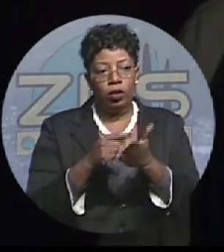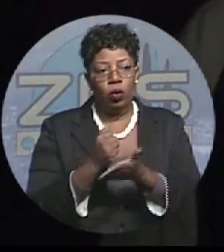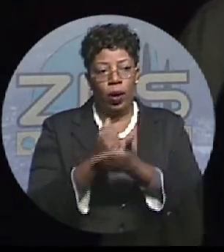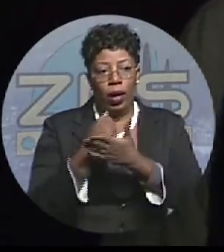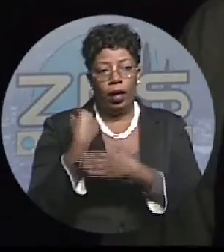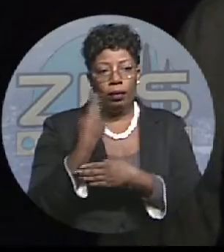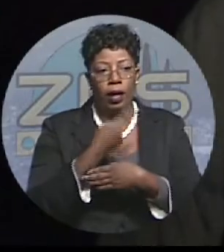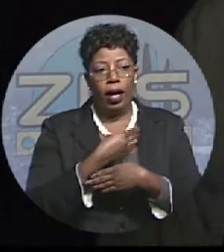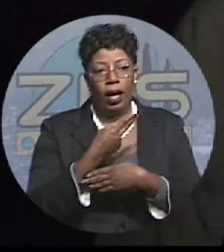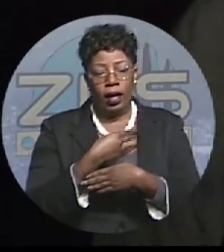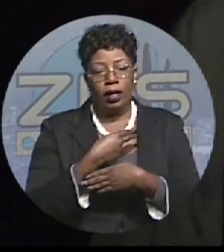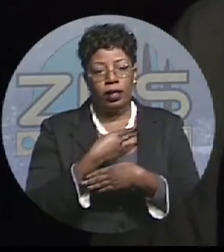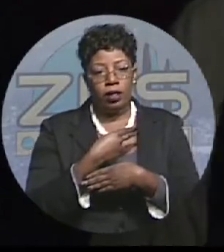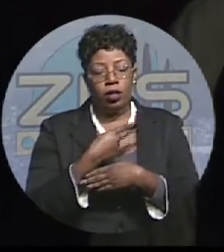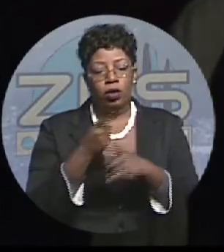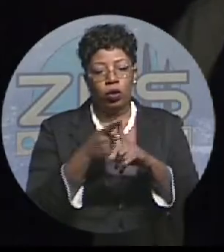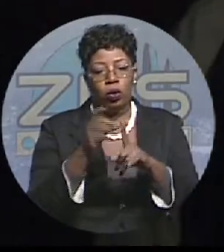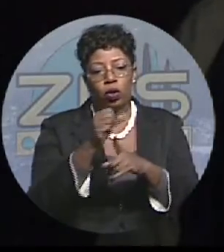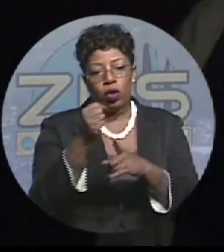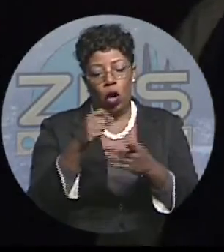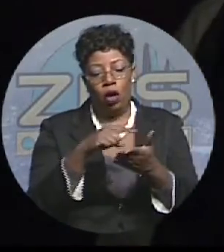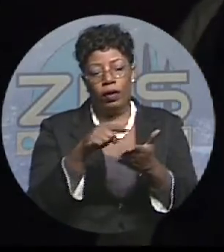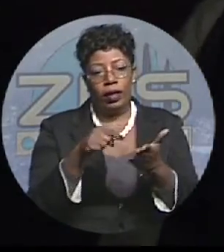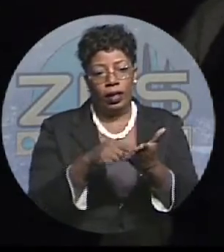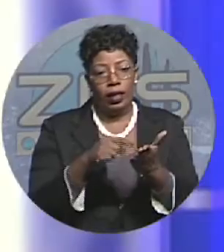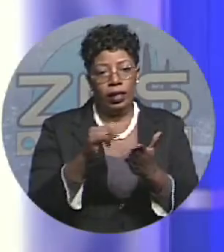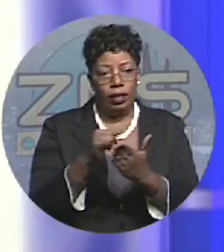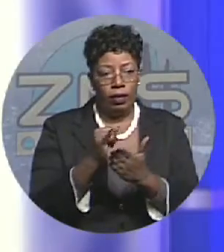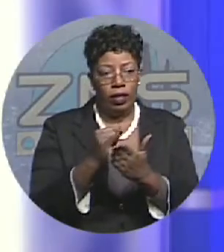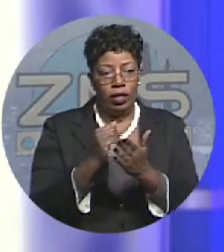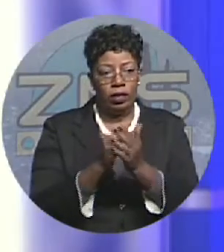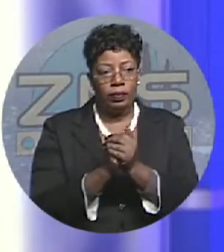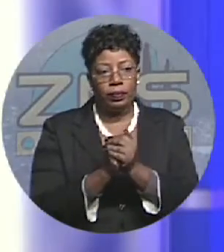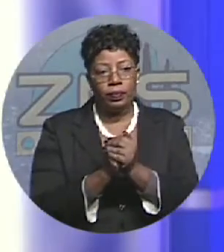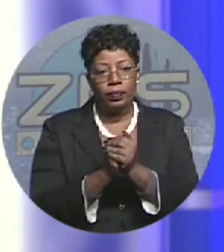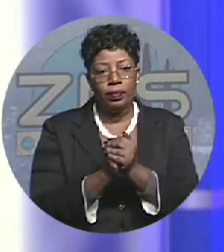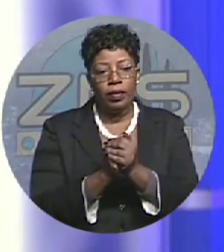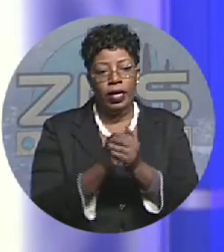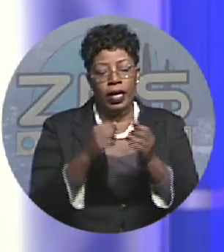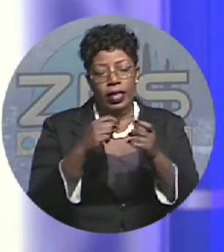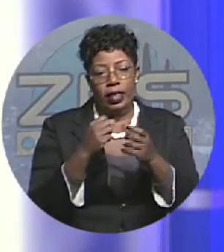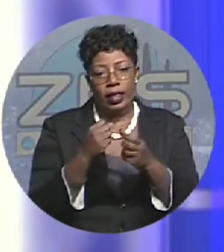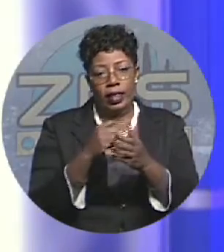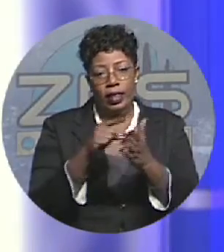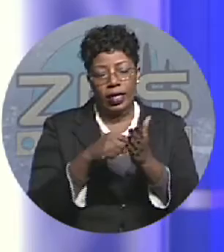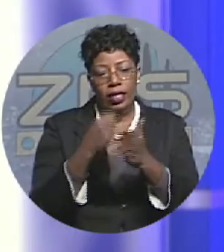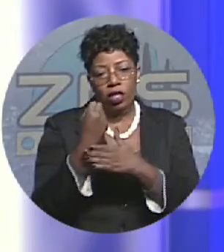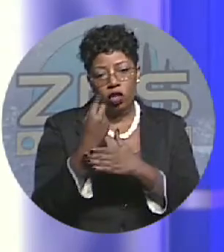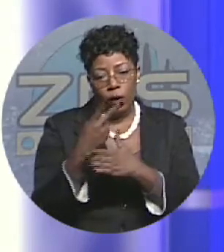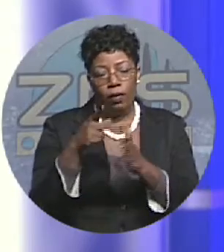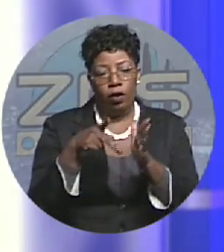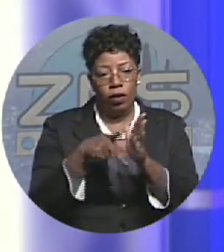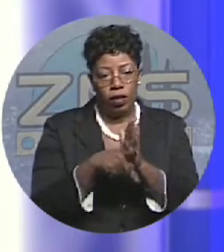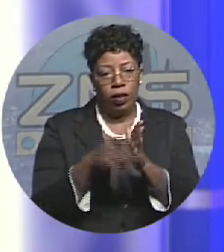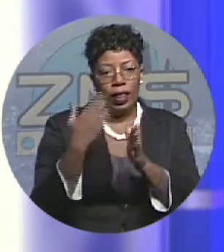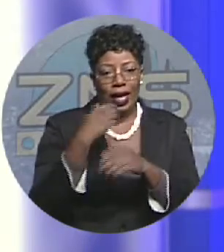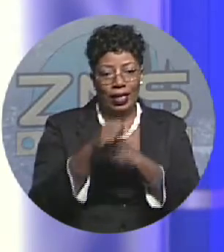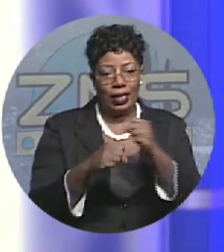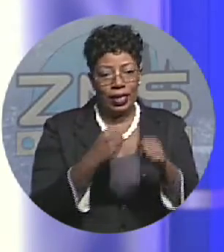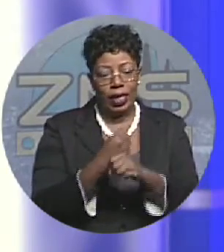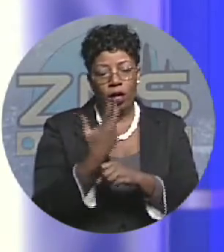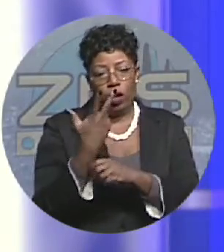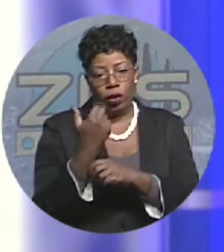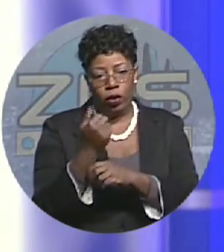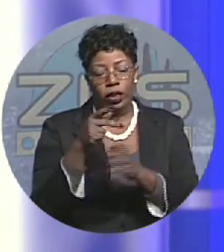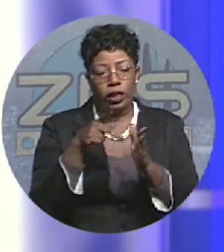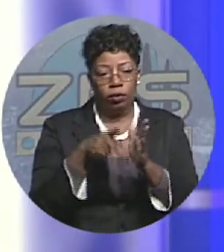us to advance this investigation here this evening. This marks the 12th homicide for the year. At this time last year, there were